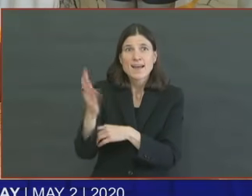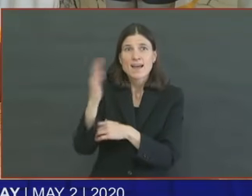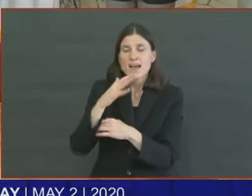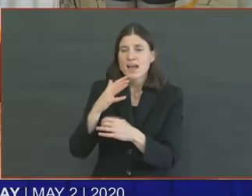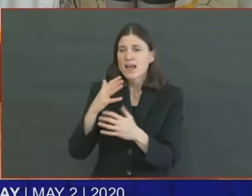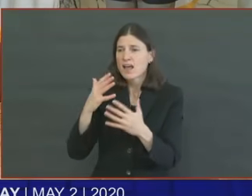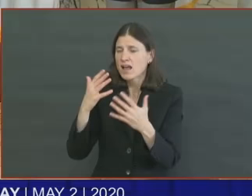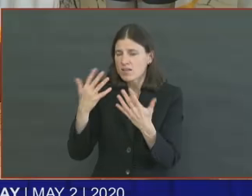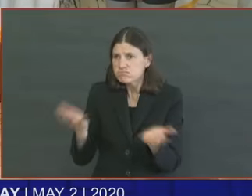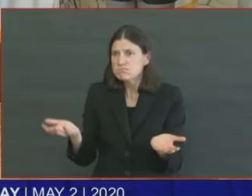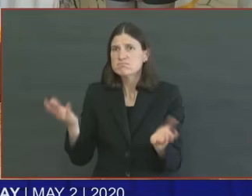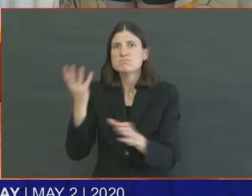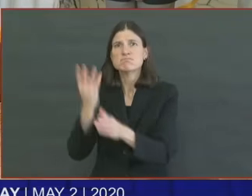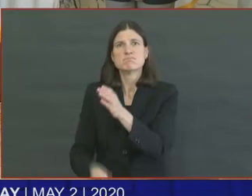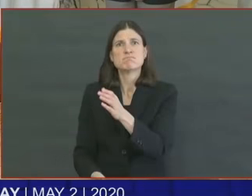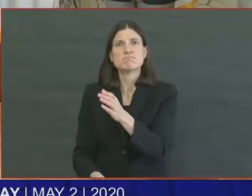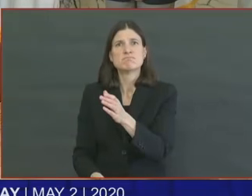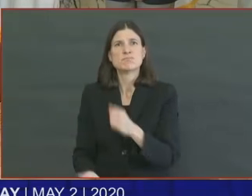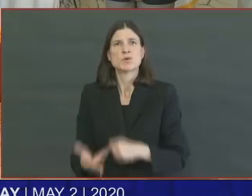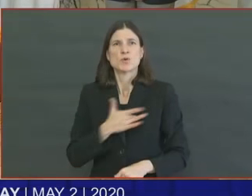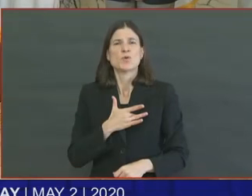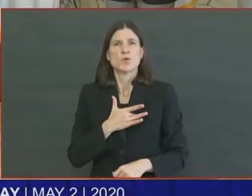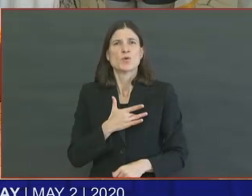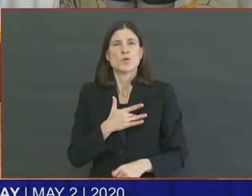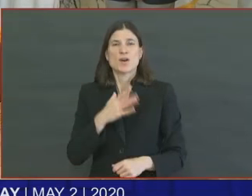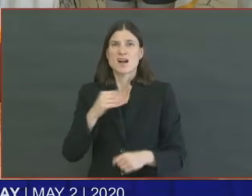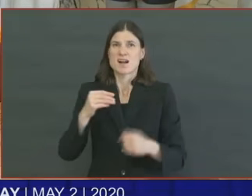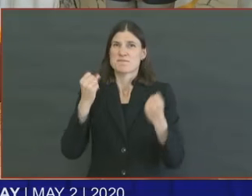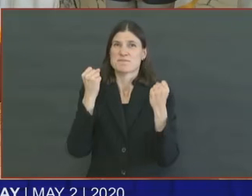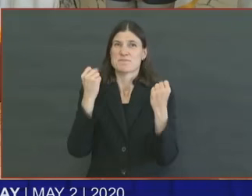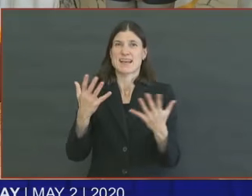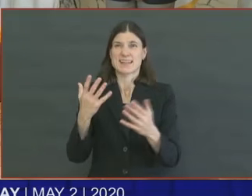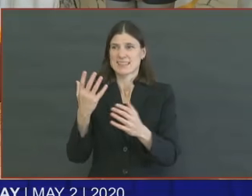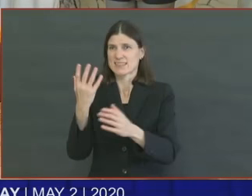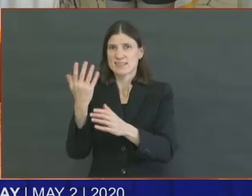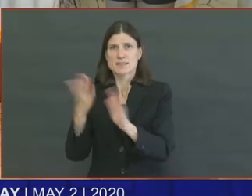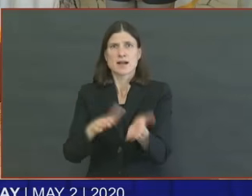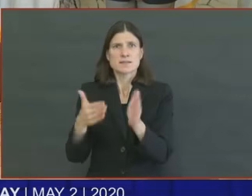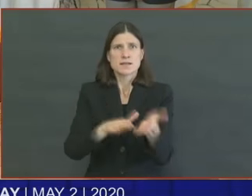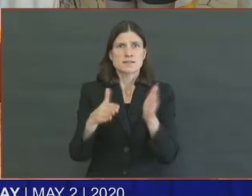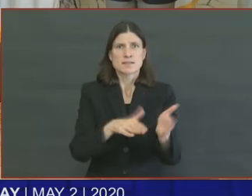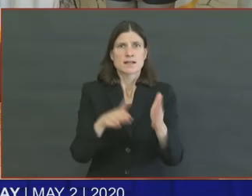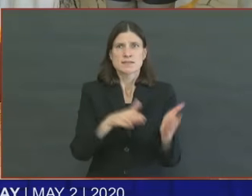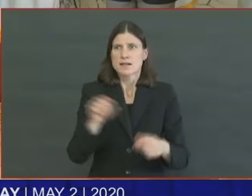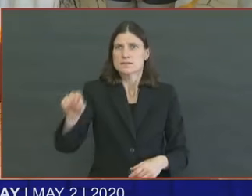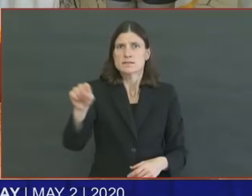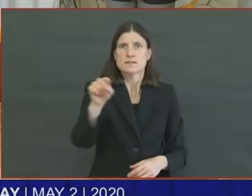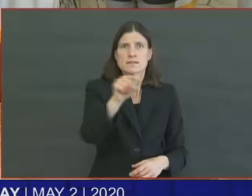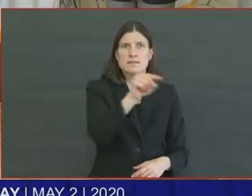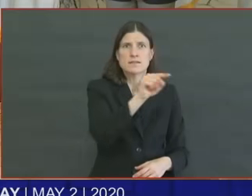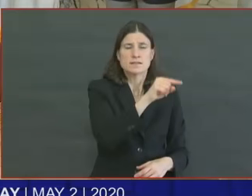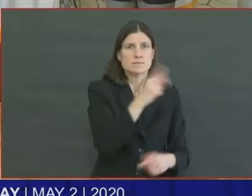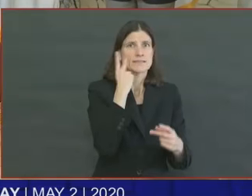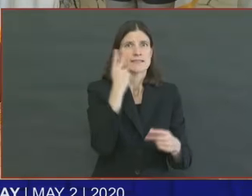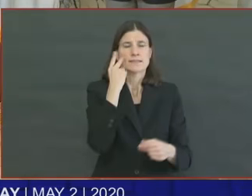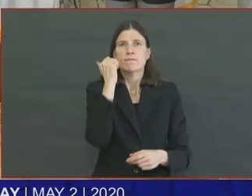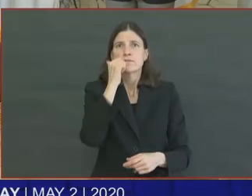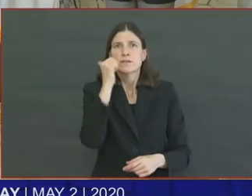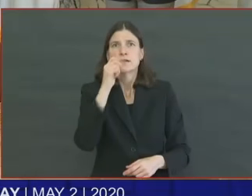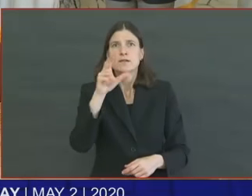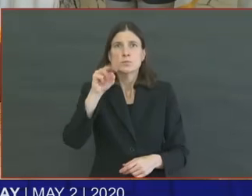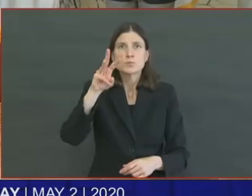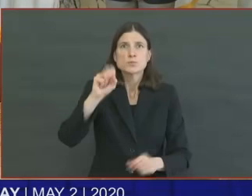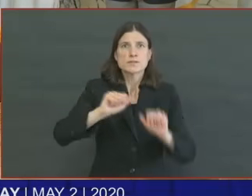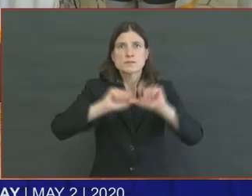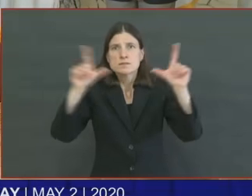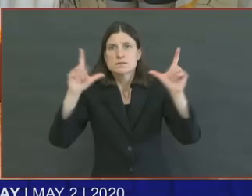Islanders keep these people in our thoughts and in our prayers, and as the media appropriately inquires, so we have the